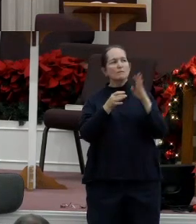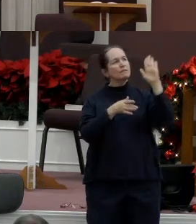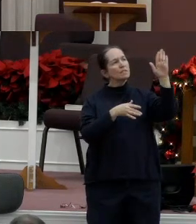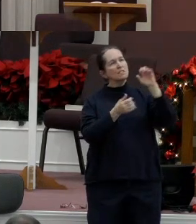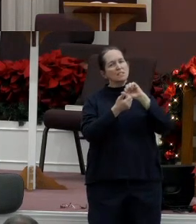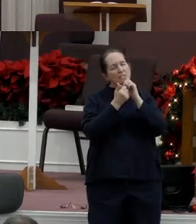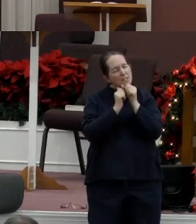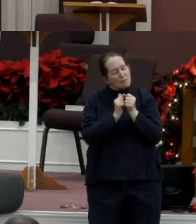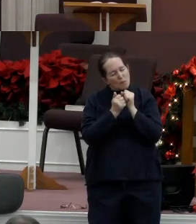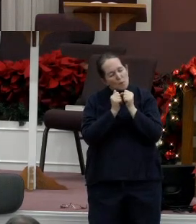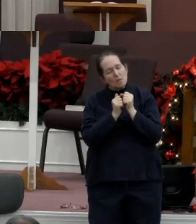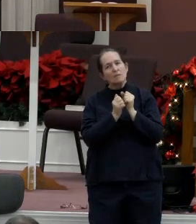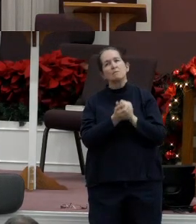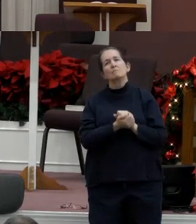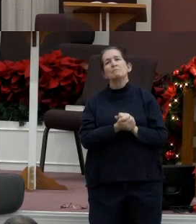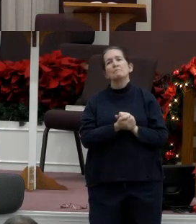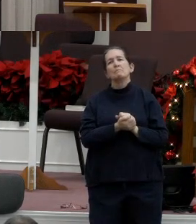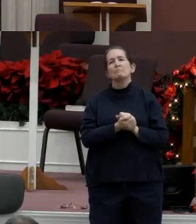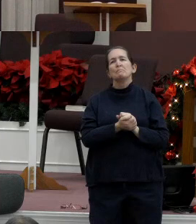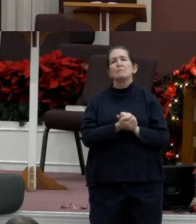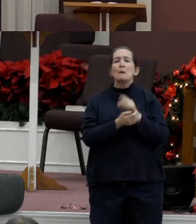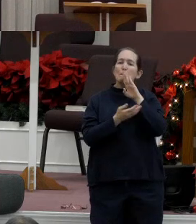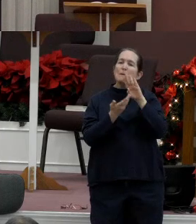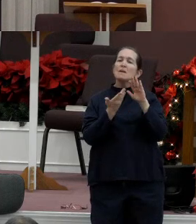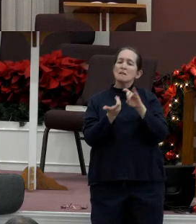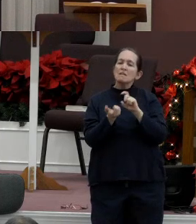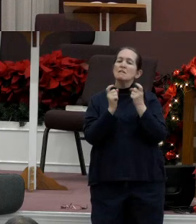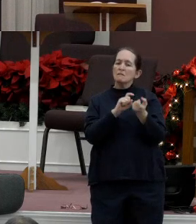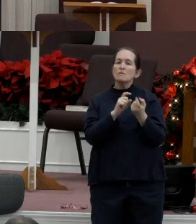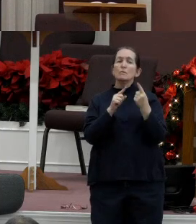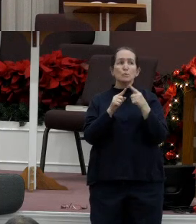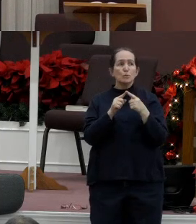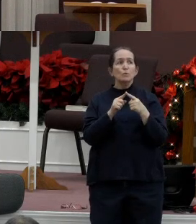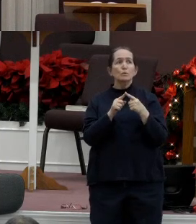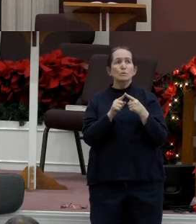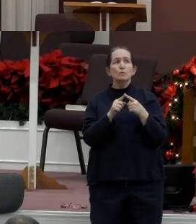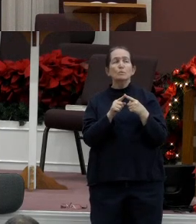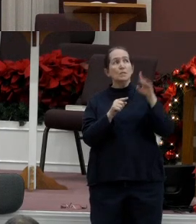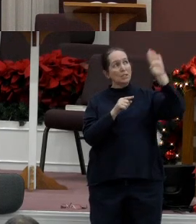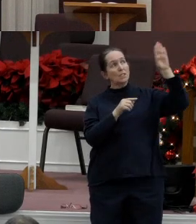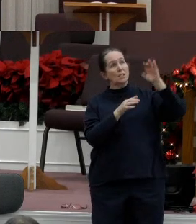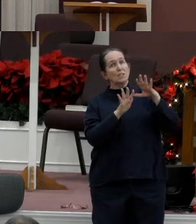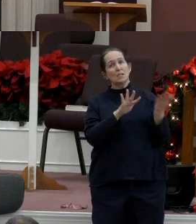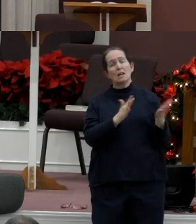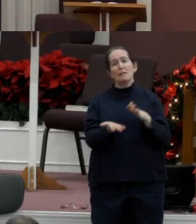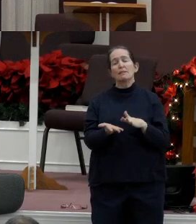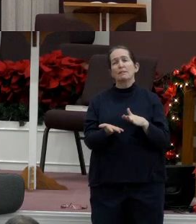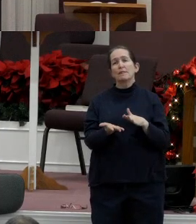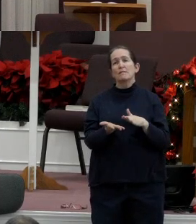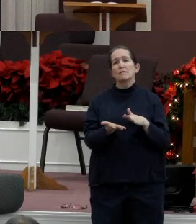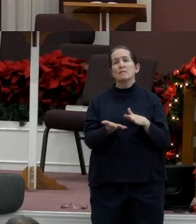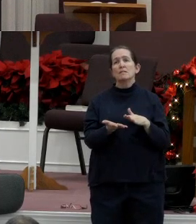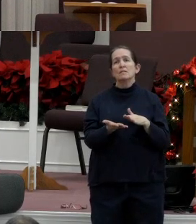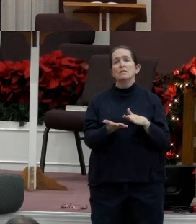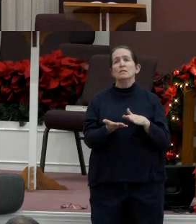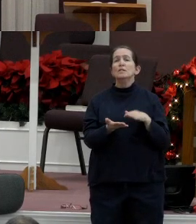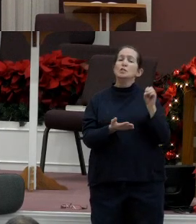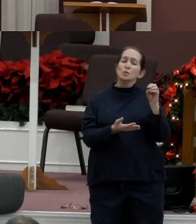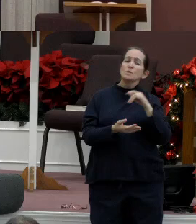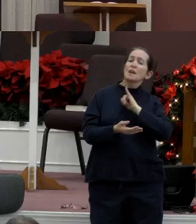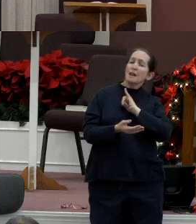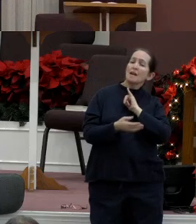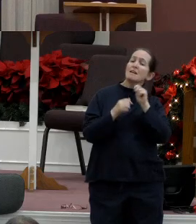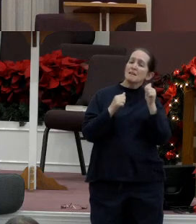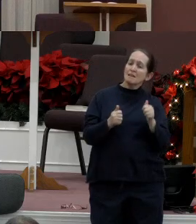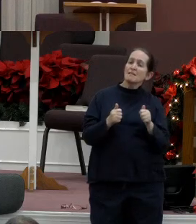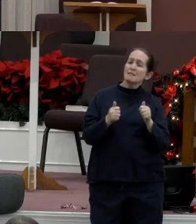sufferings, being conformed to his death, in order that I may